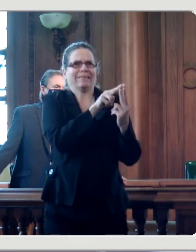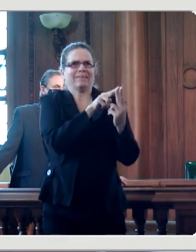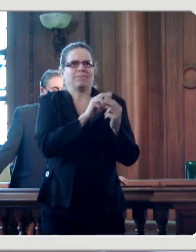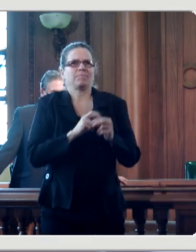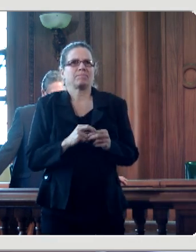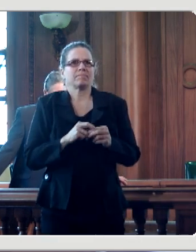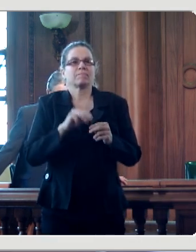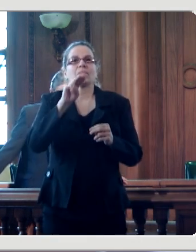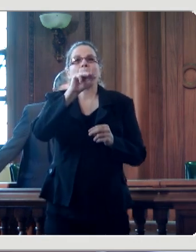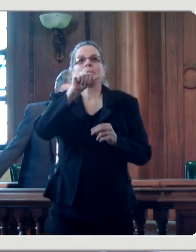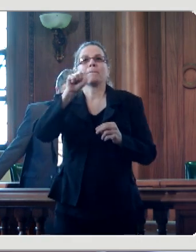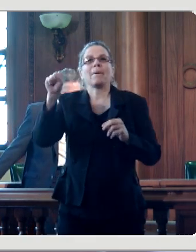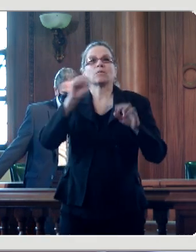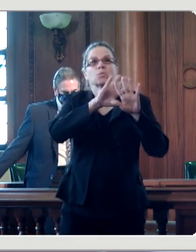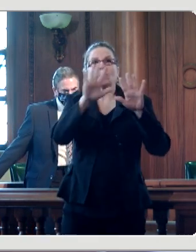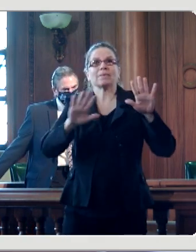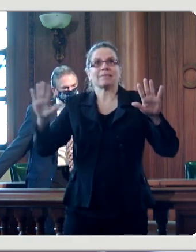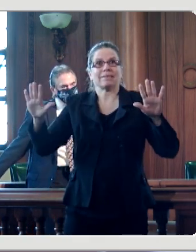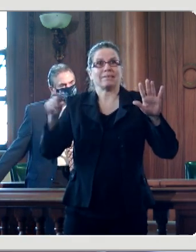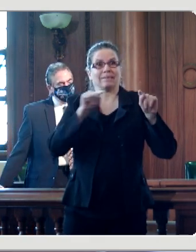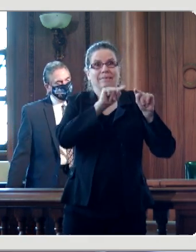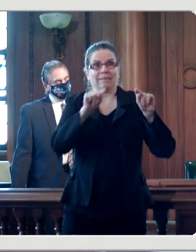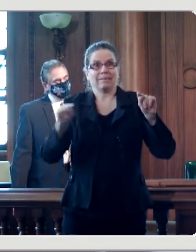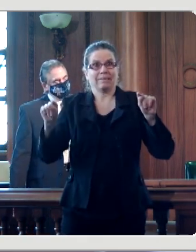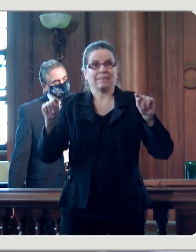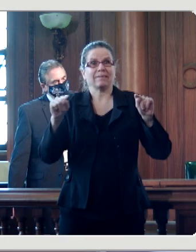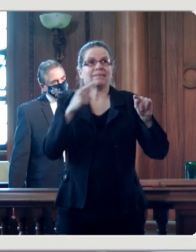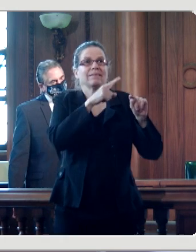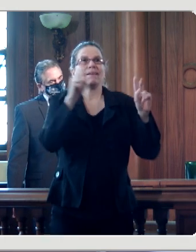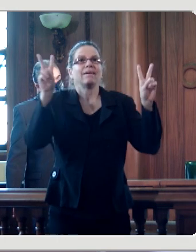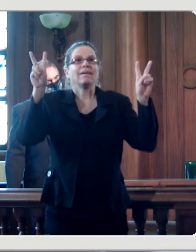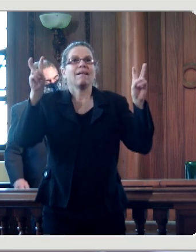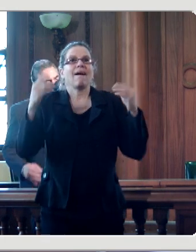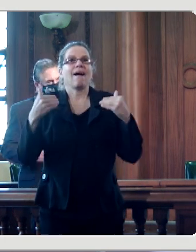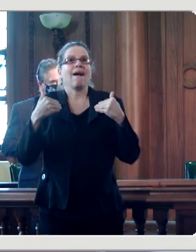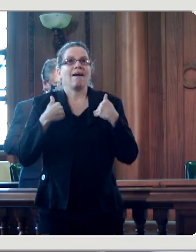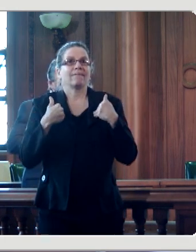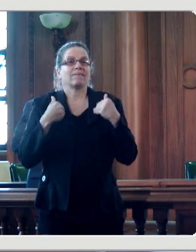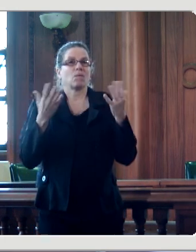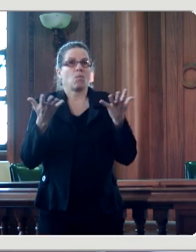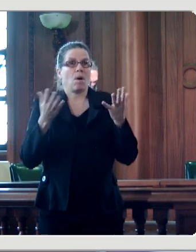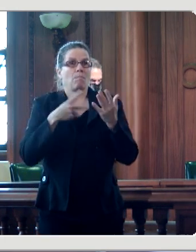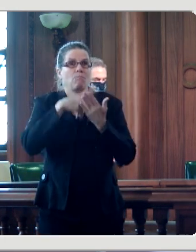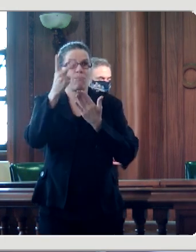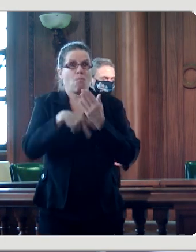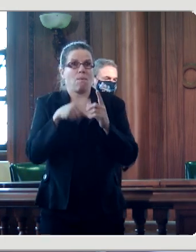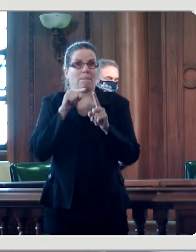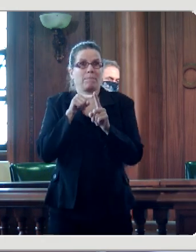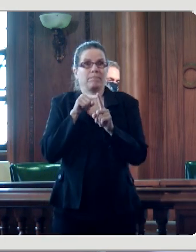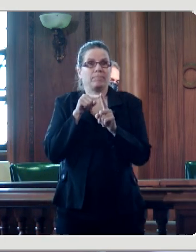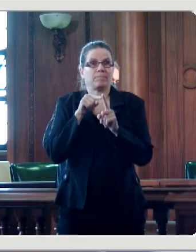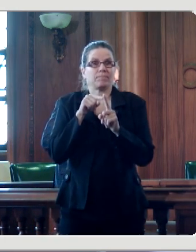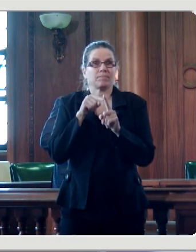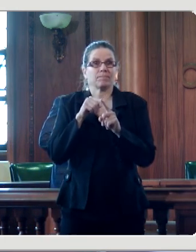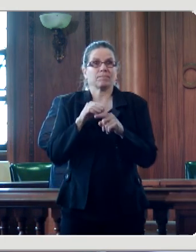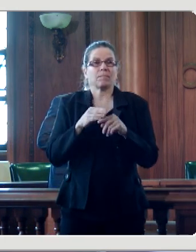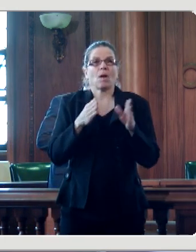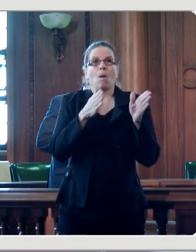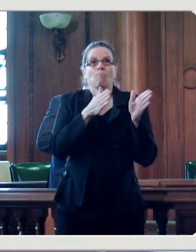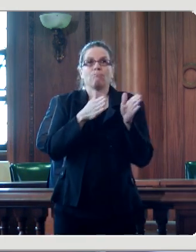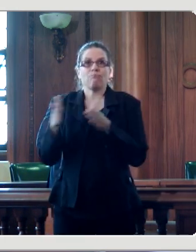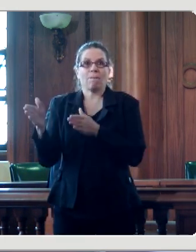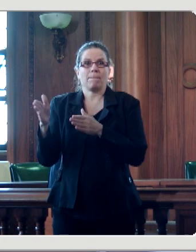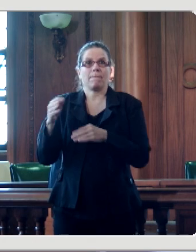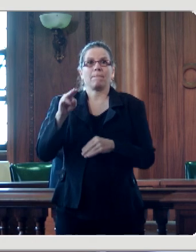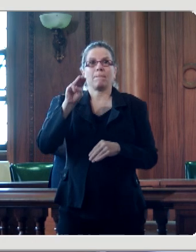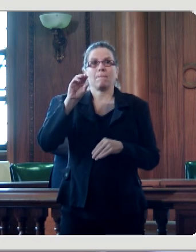the pre-mod or prep-mod model. It is a website that will be published on